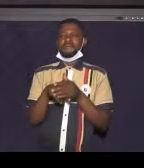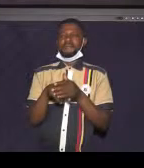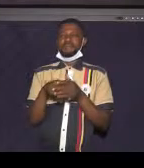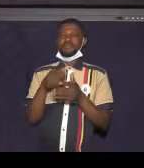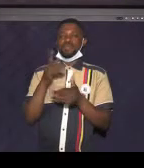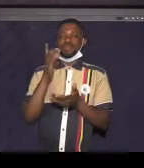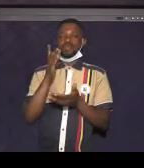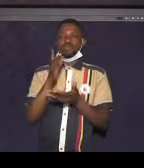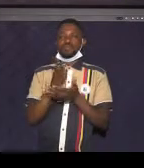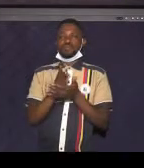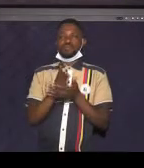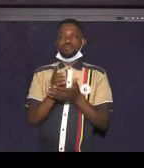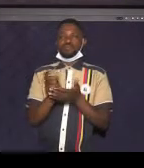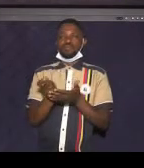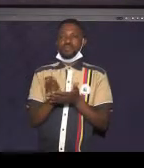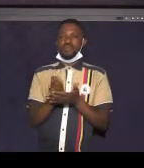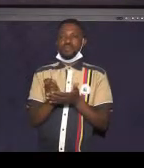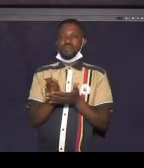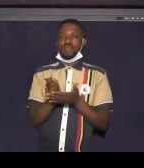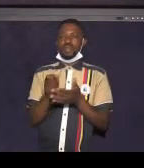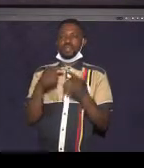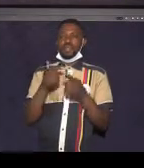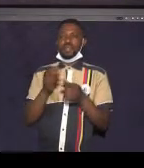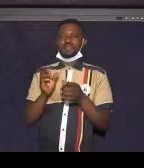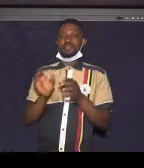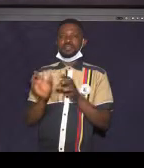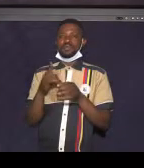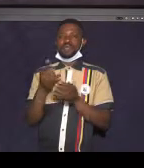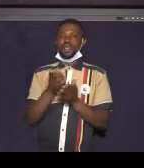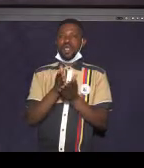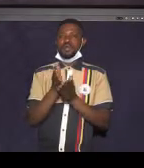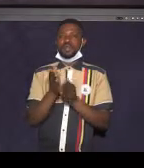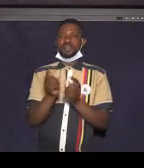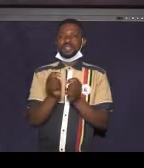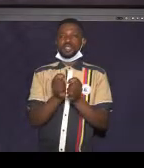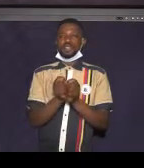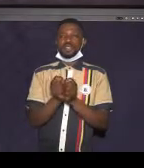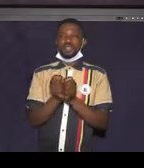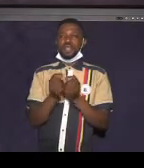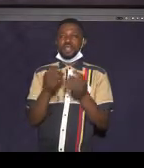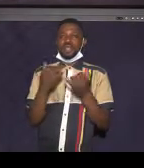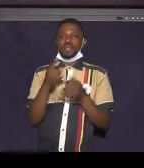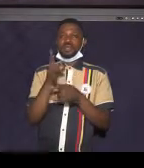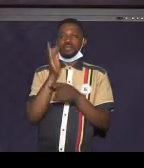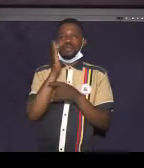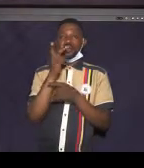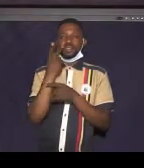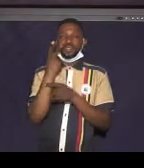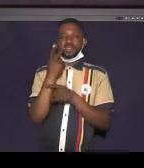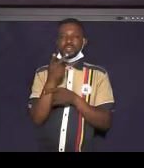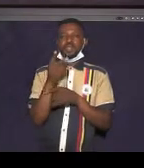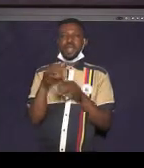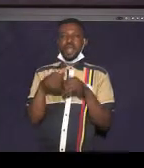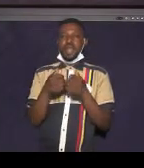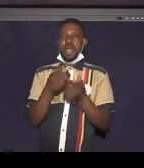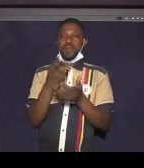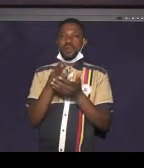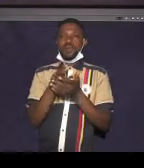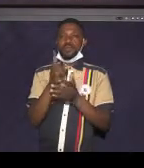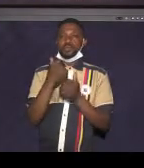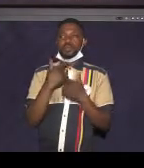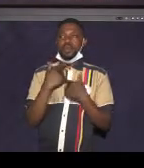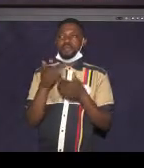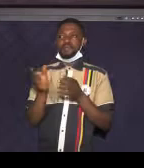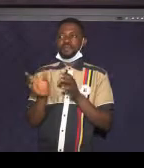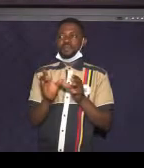Your pens down. Let's do the correction together. Now you will see how well you've performed.